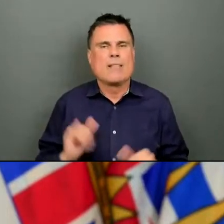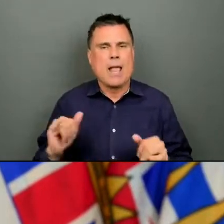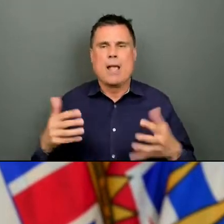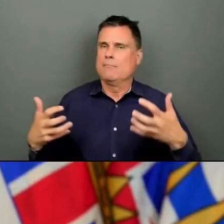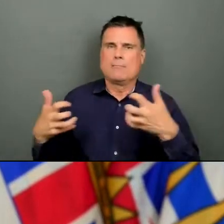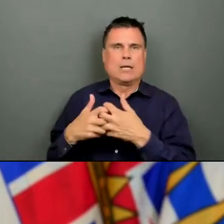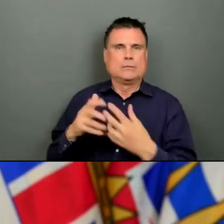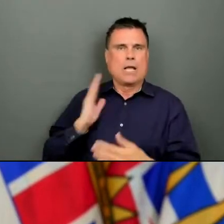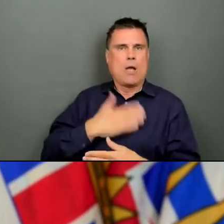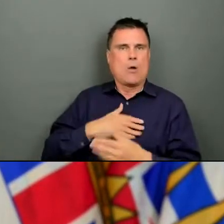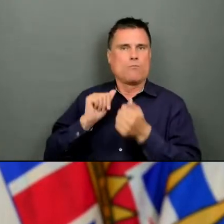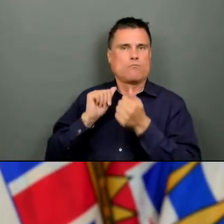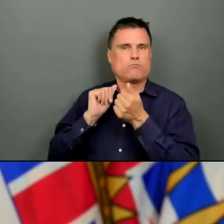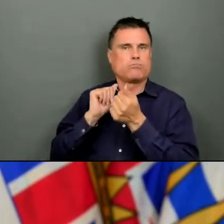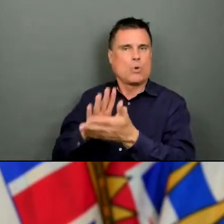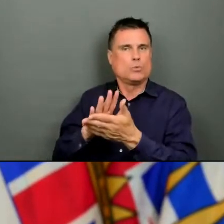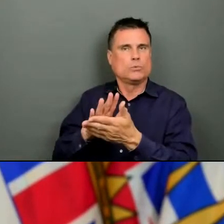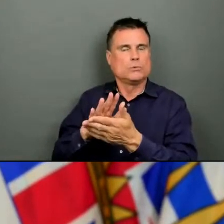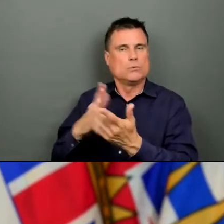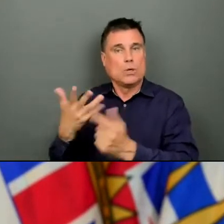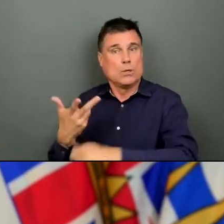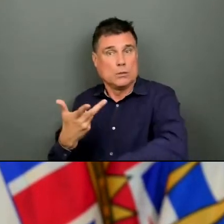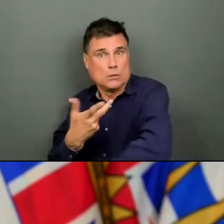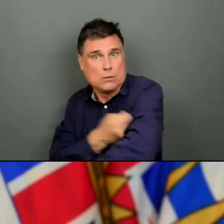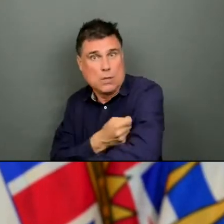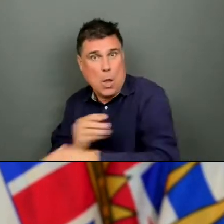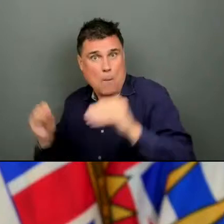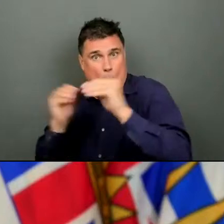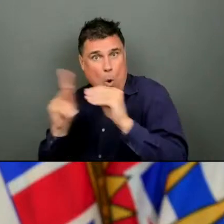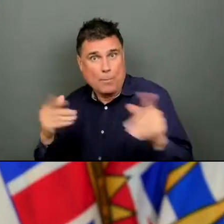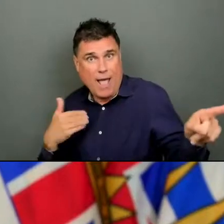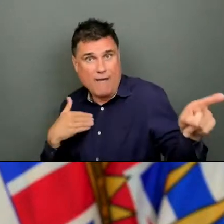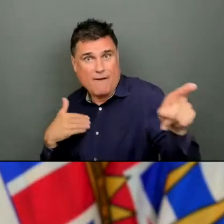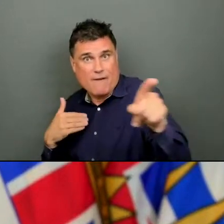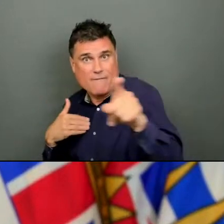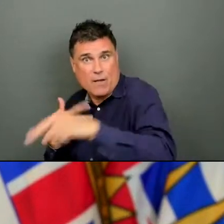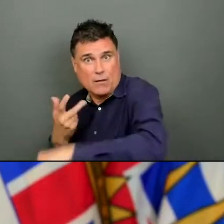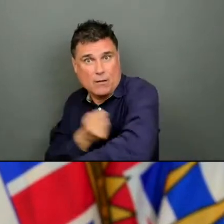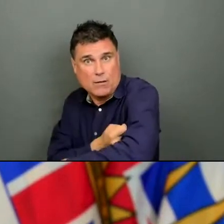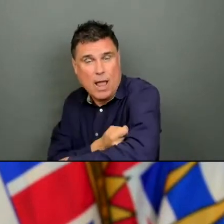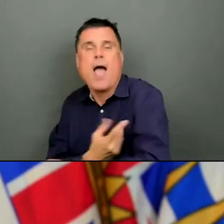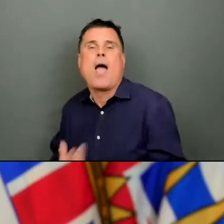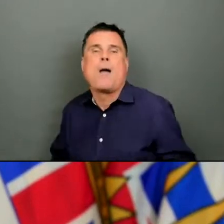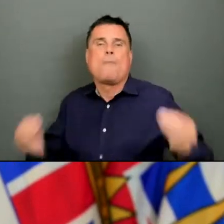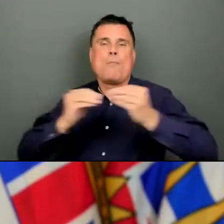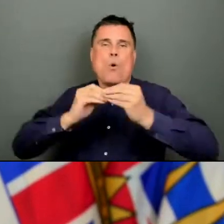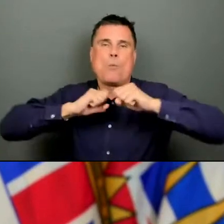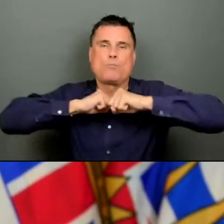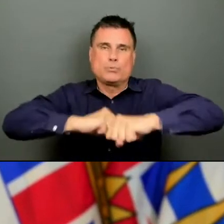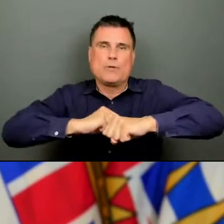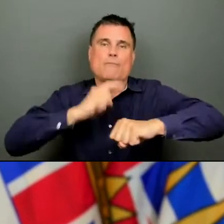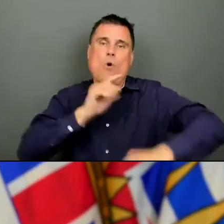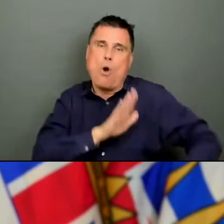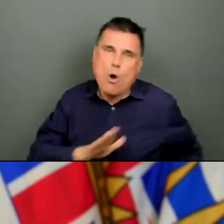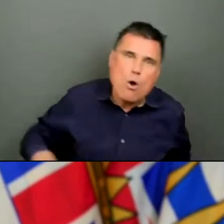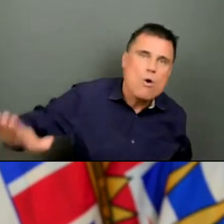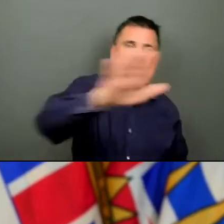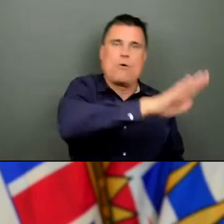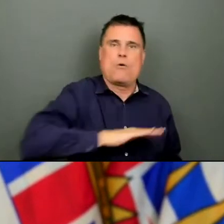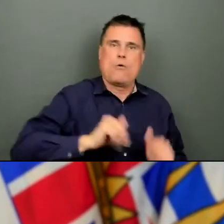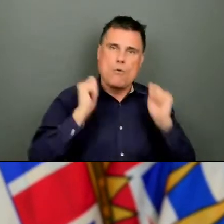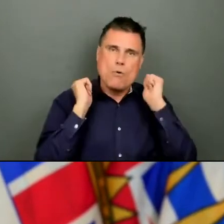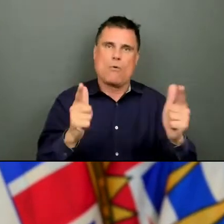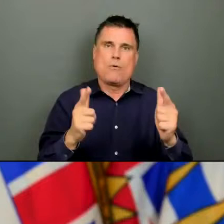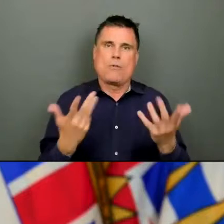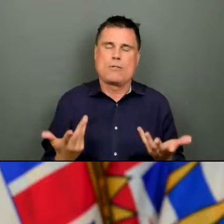it protects everybody. The more people who are, more adults who are immunized with the first dose,